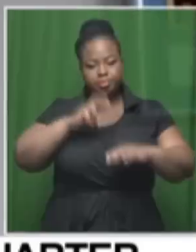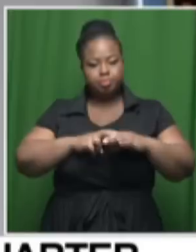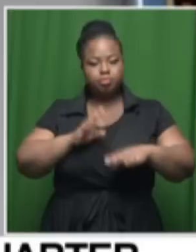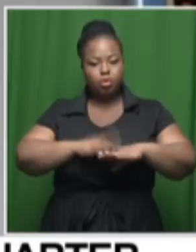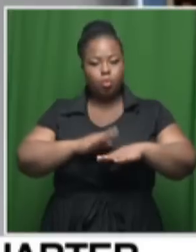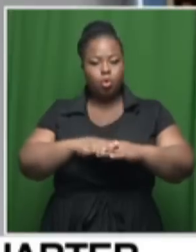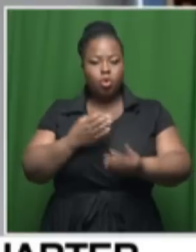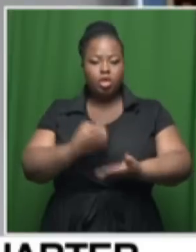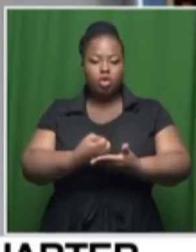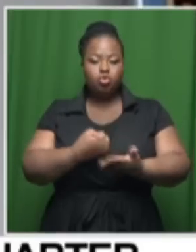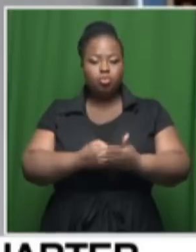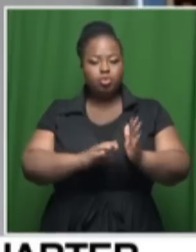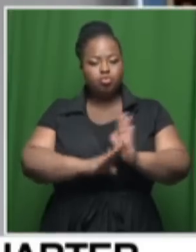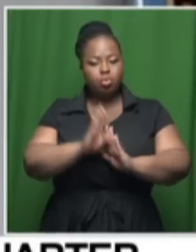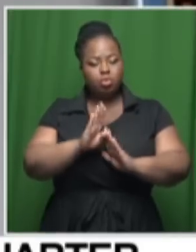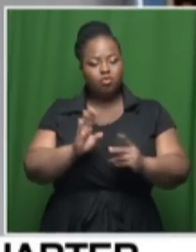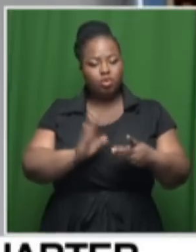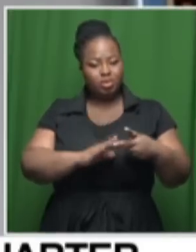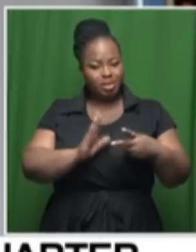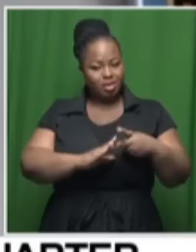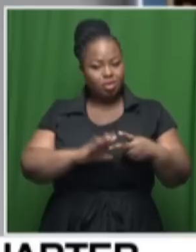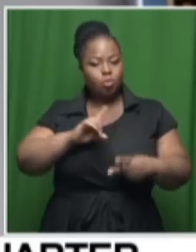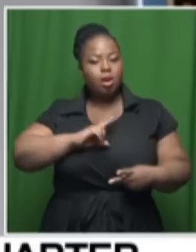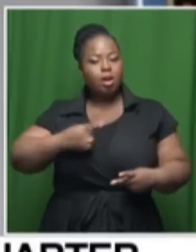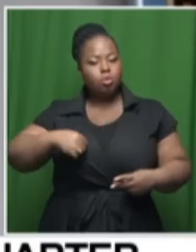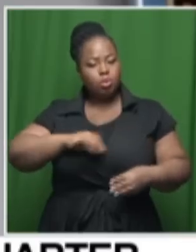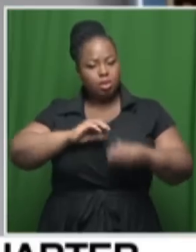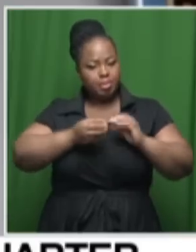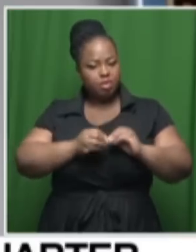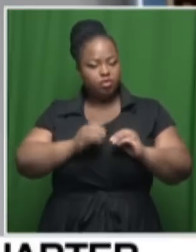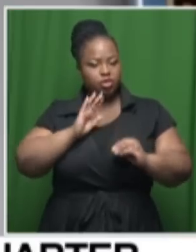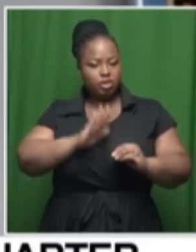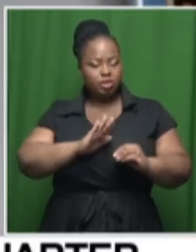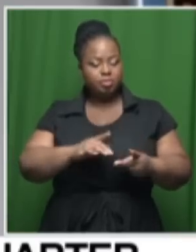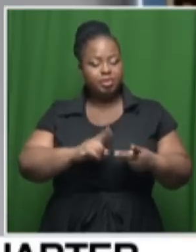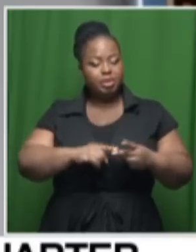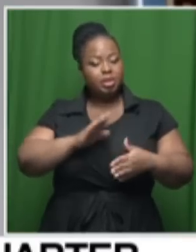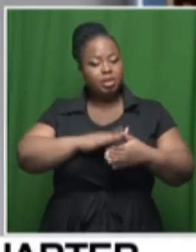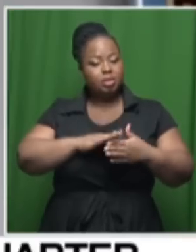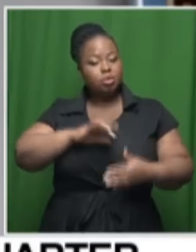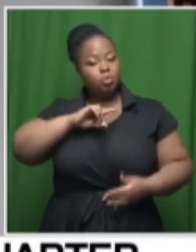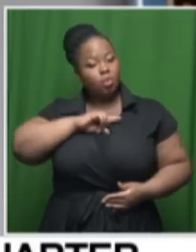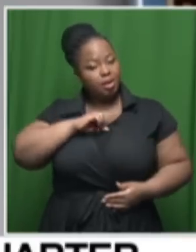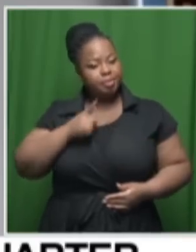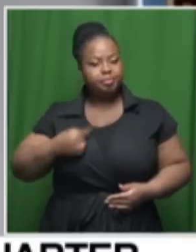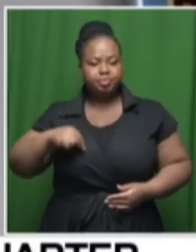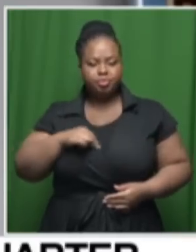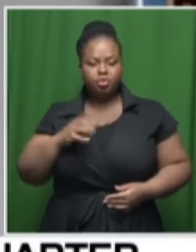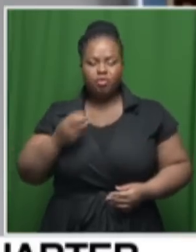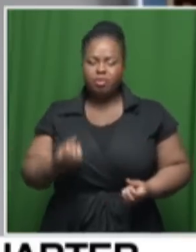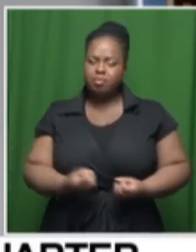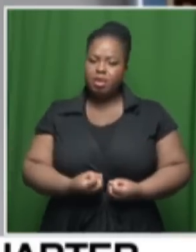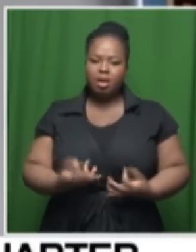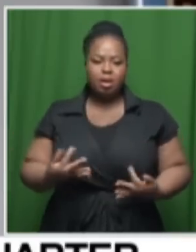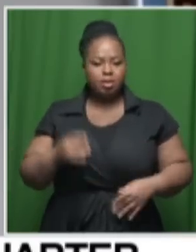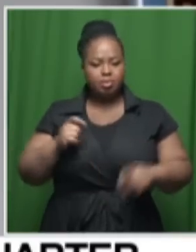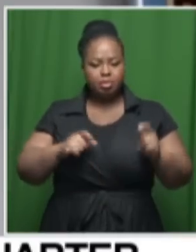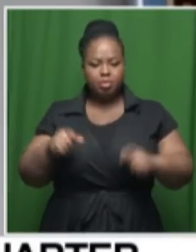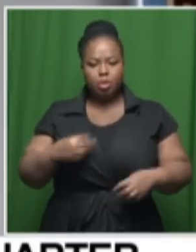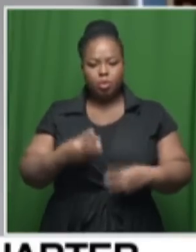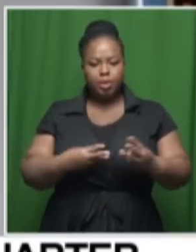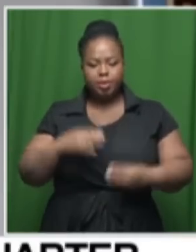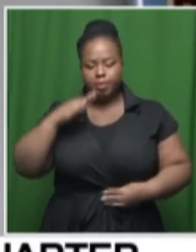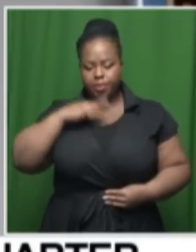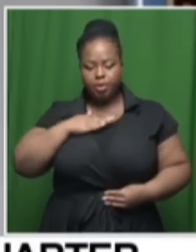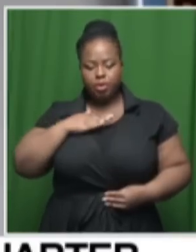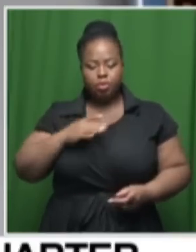economic growth in the secondary sector. That is where manufacturing is. And the reason why is because we've got many, many people that are unemployed. And